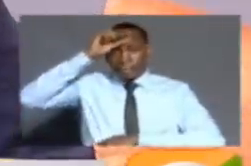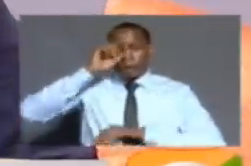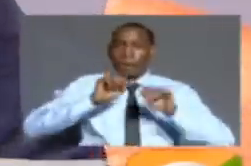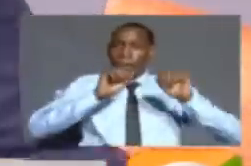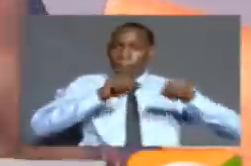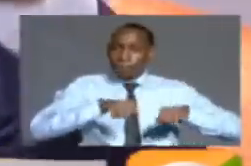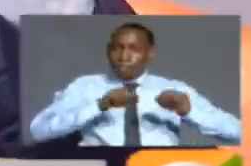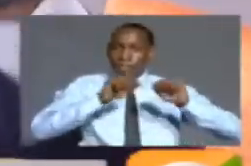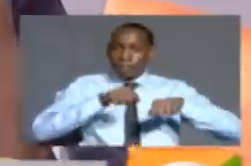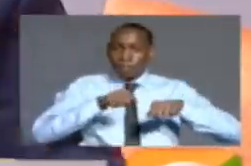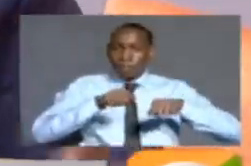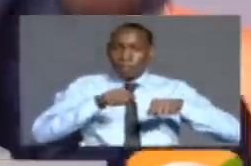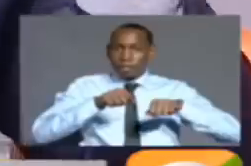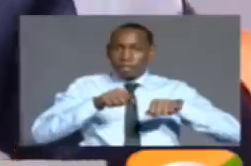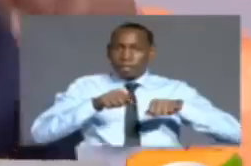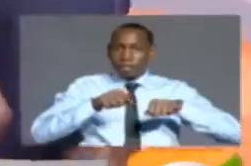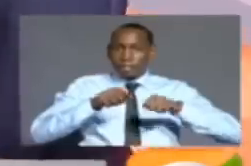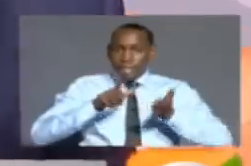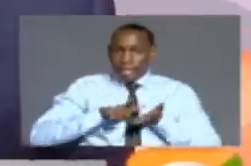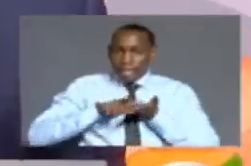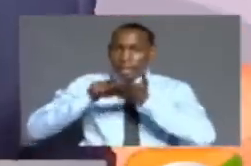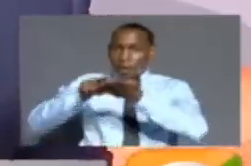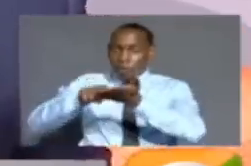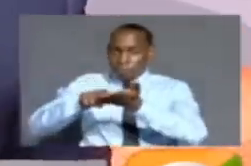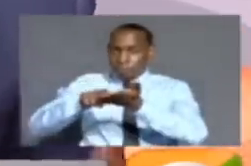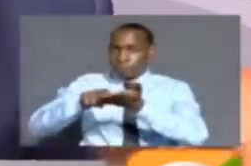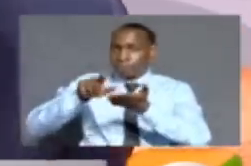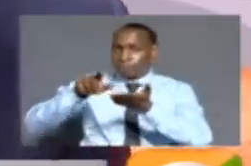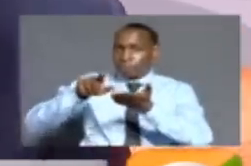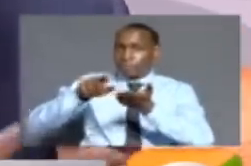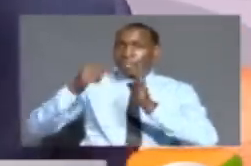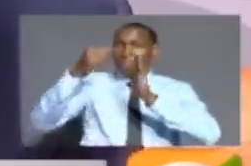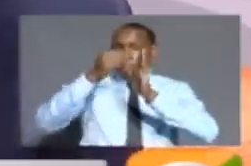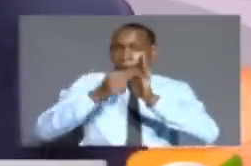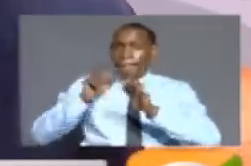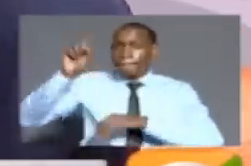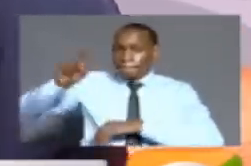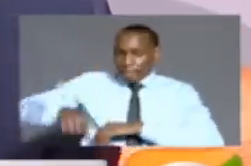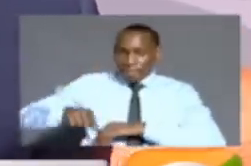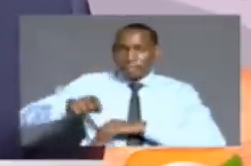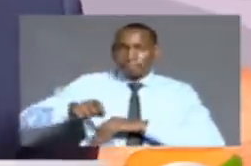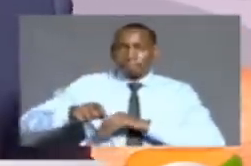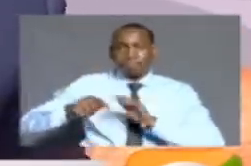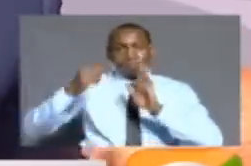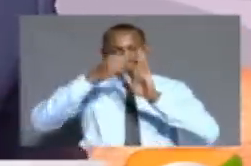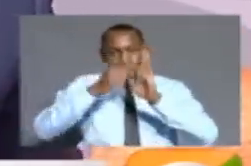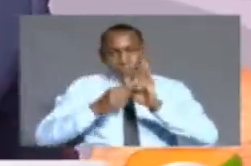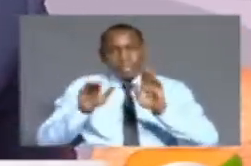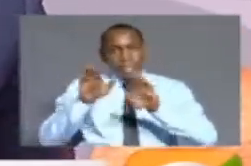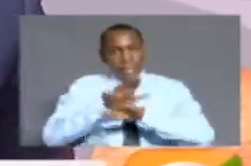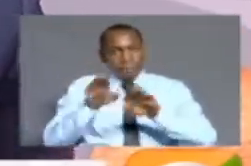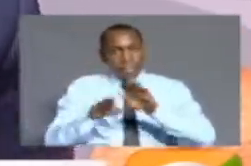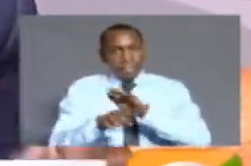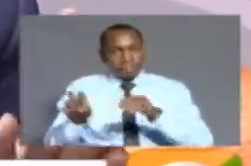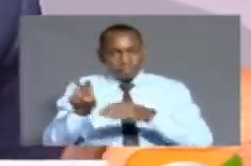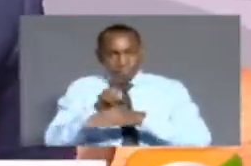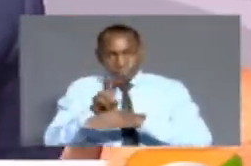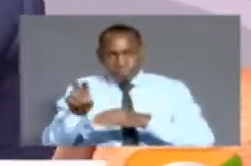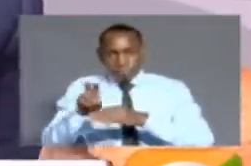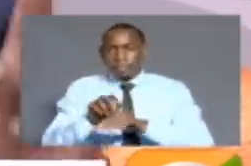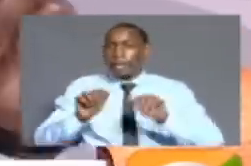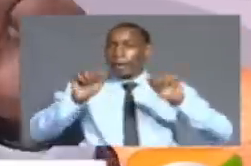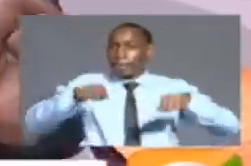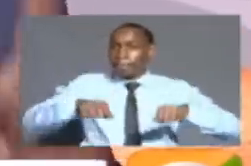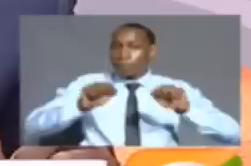go as conditional grants, and we follow by checking everything, I can tell you, we will be able